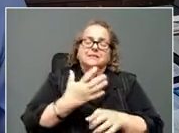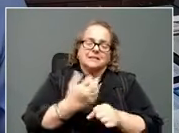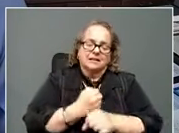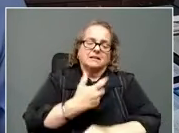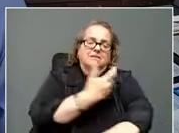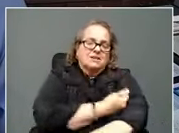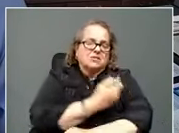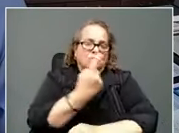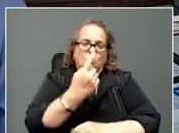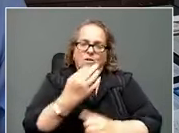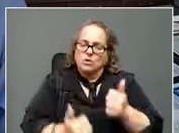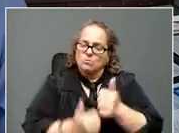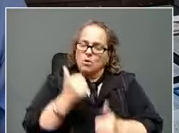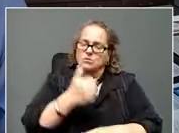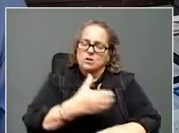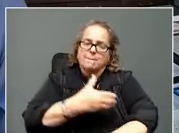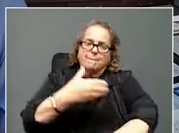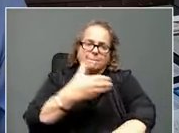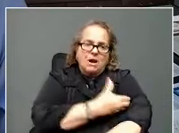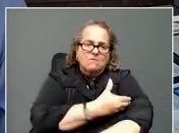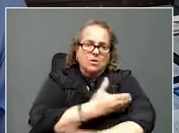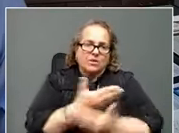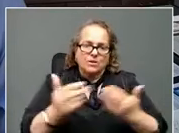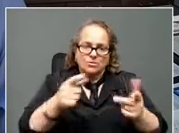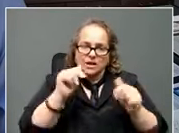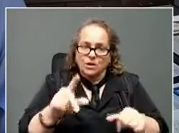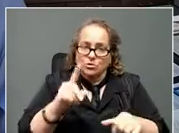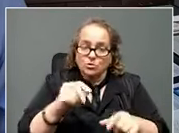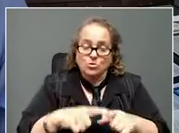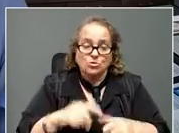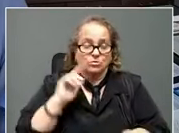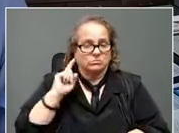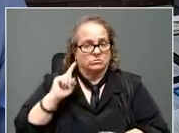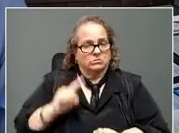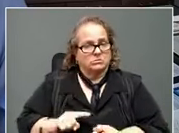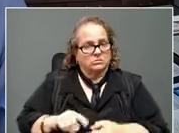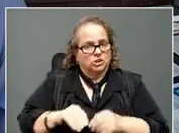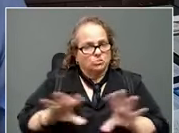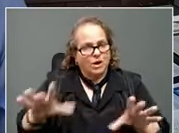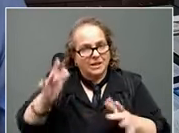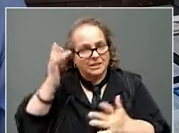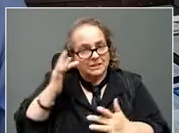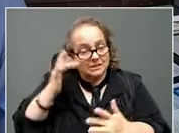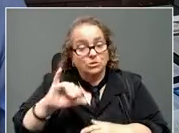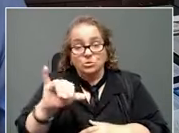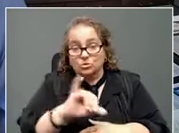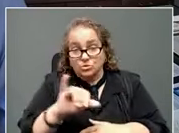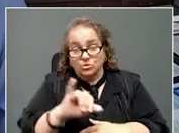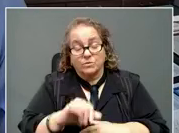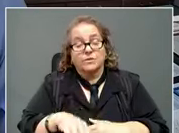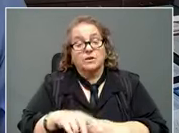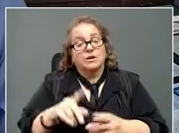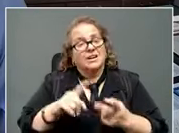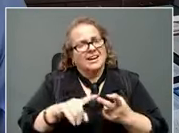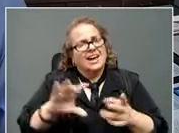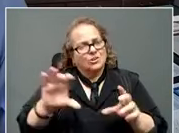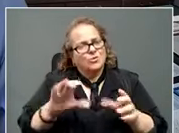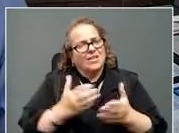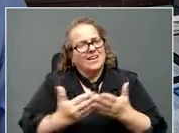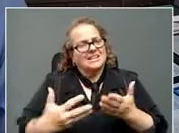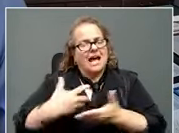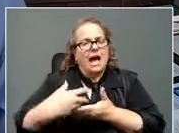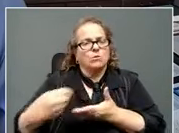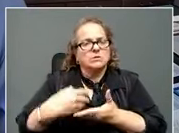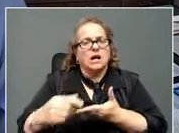most powerful things we can do to minimize the spread of disease. Two, do activities outdoors to the fullest extent possible rather